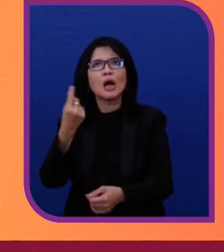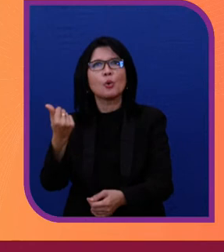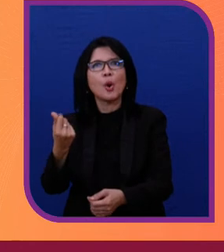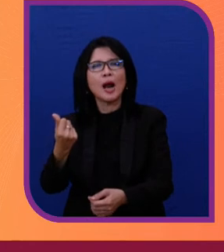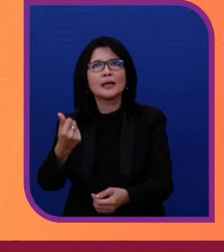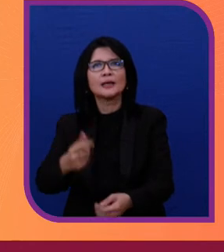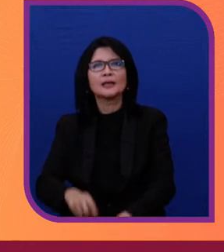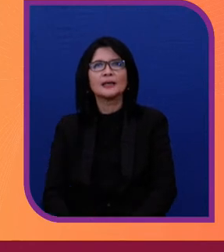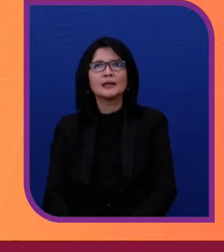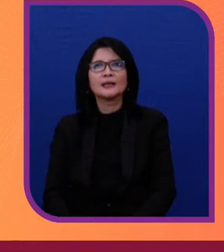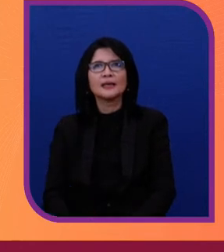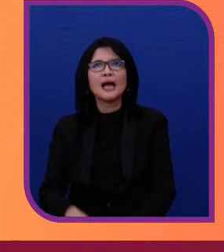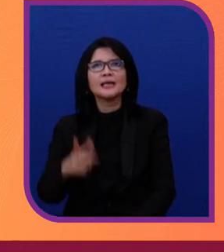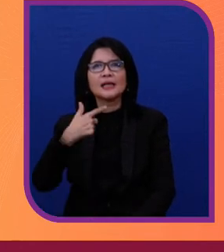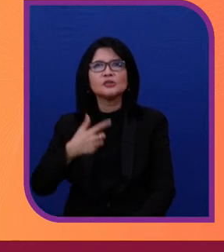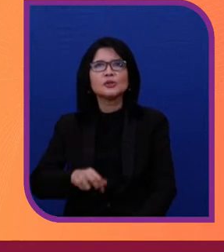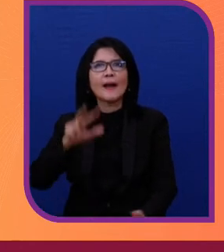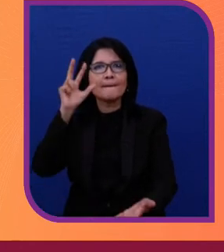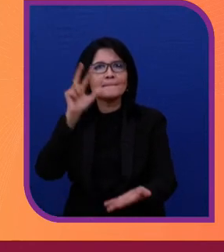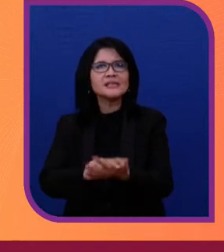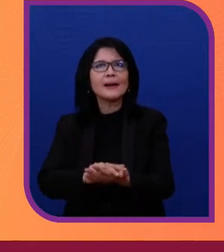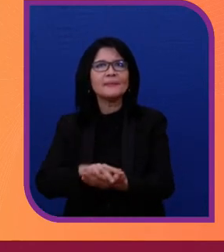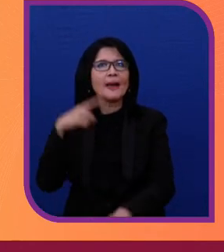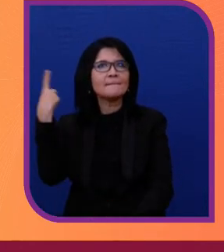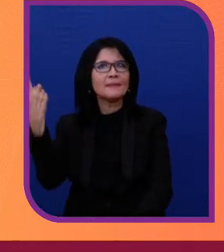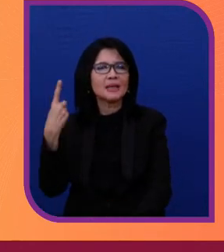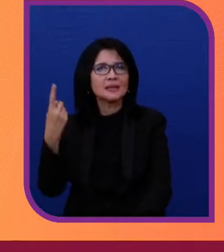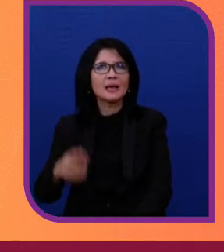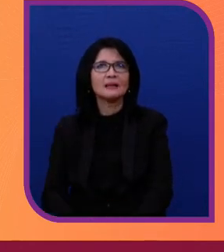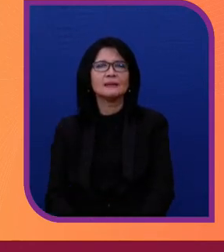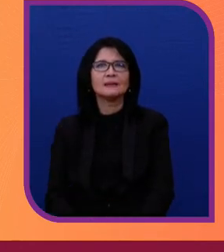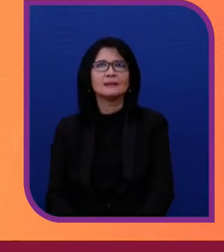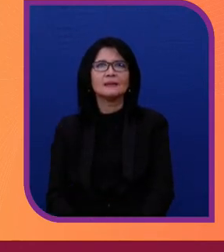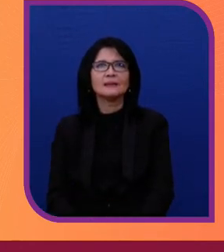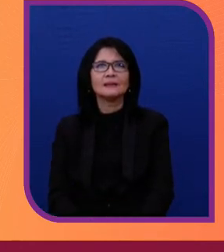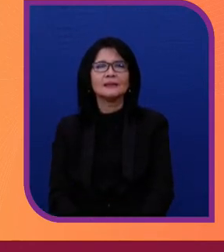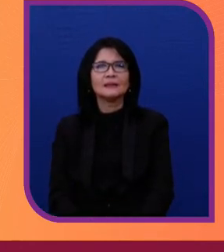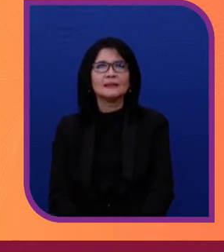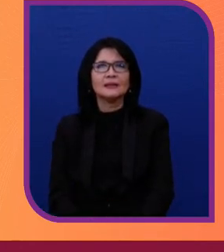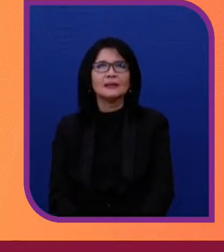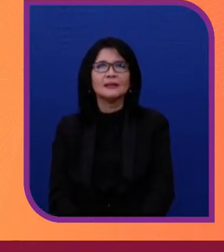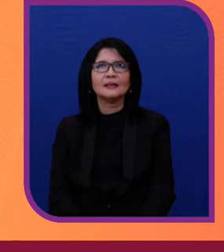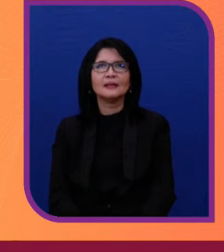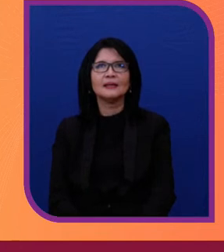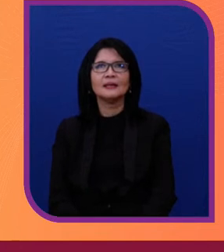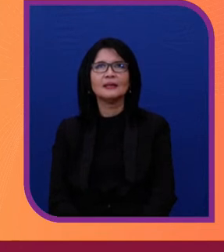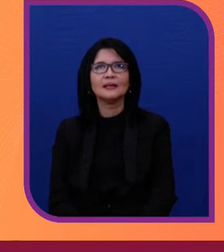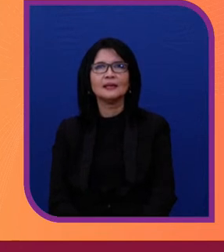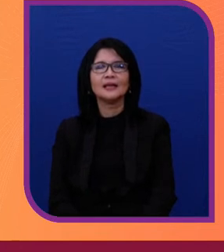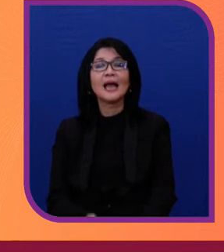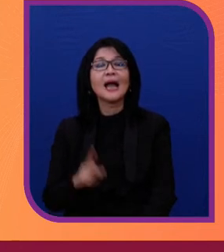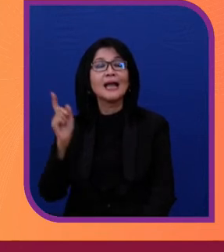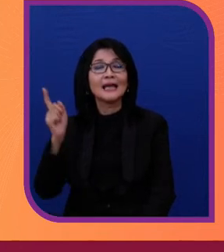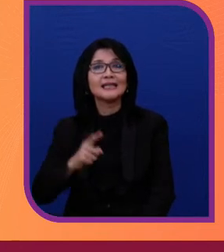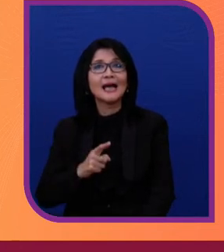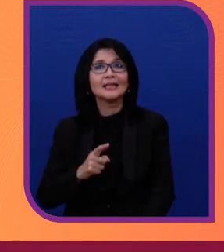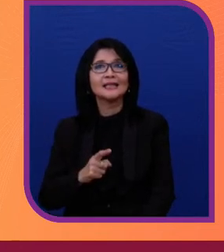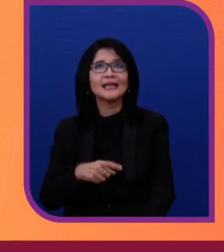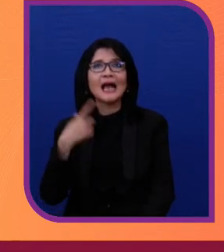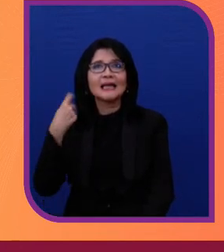Smash Michael by one by Ministry of finance of Republic Indonesia PT SMA